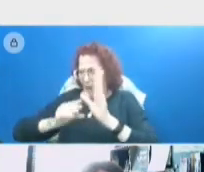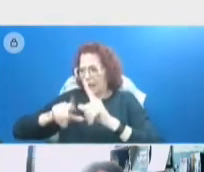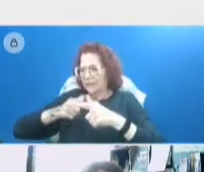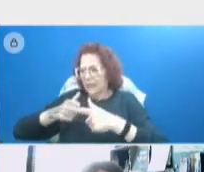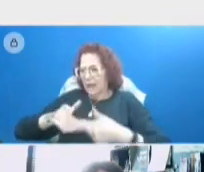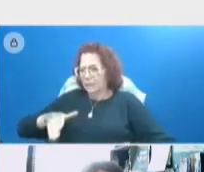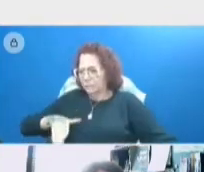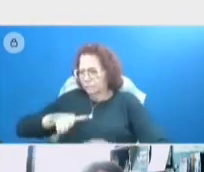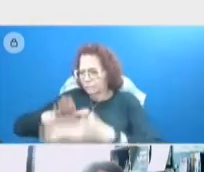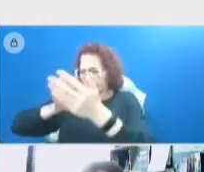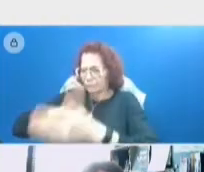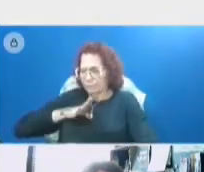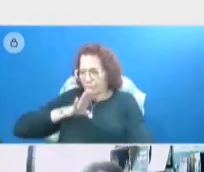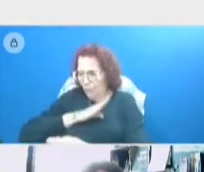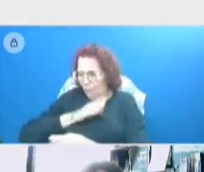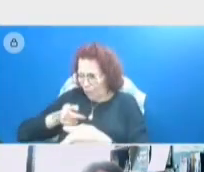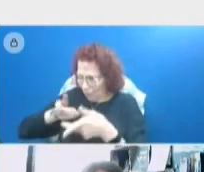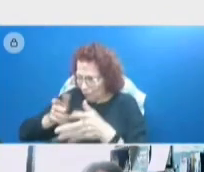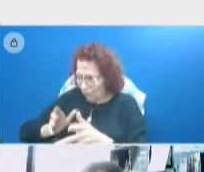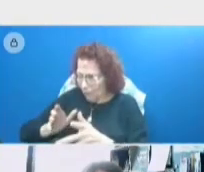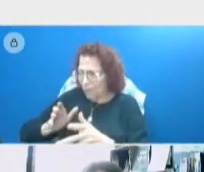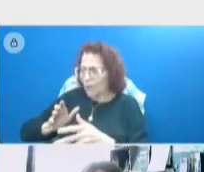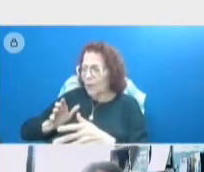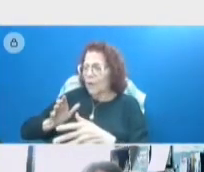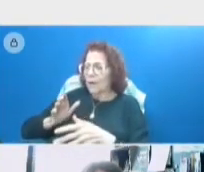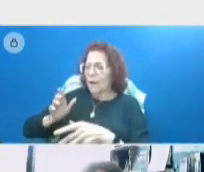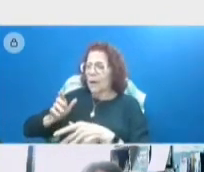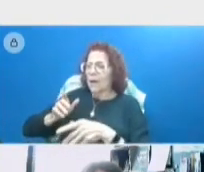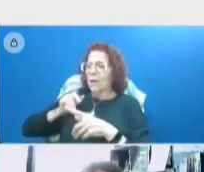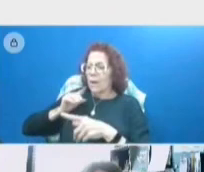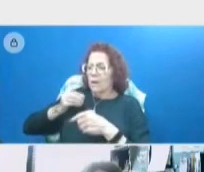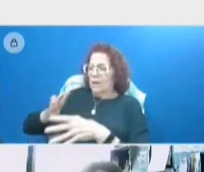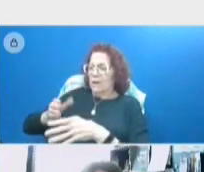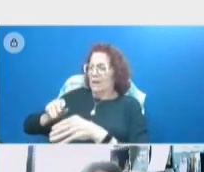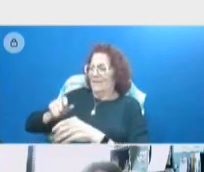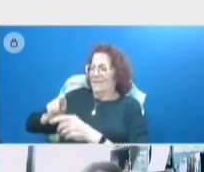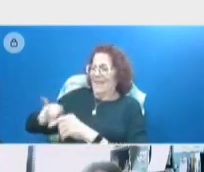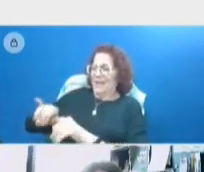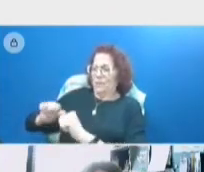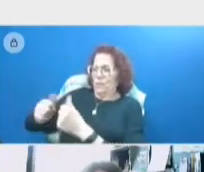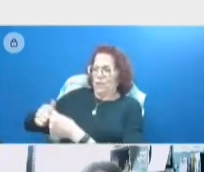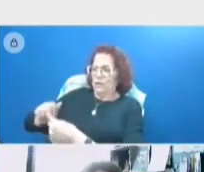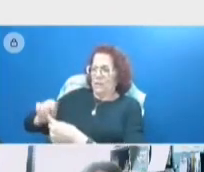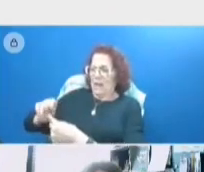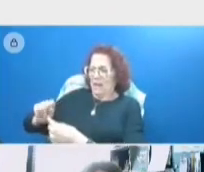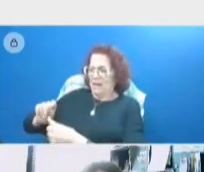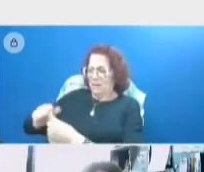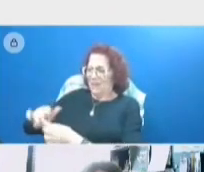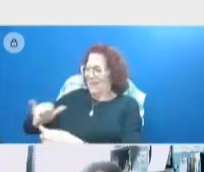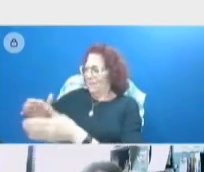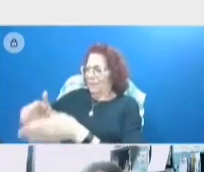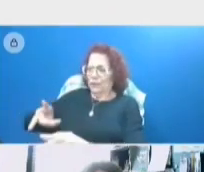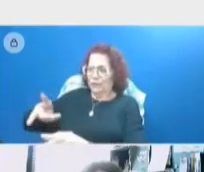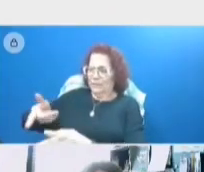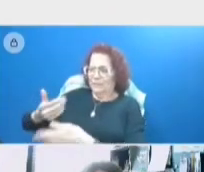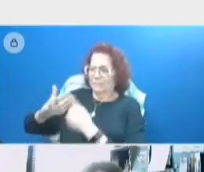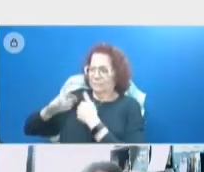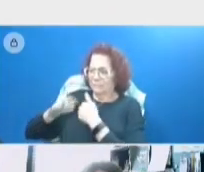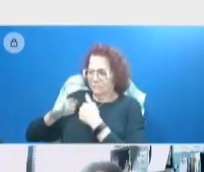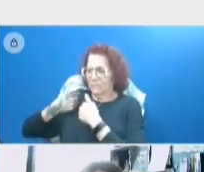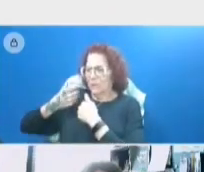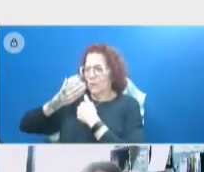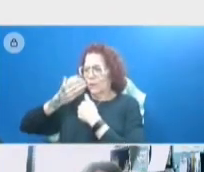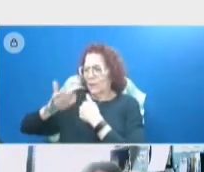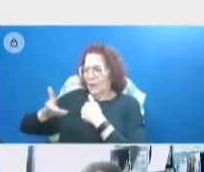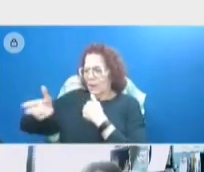given to the agent of the person, and then deliver it back to the voter,